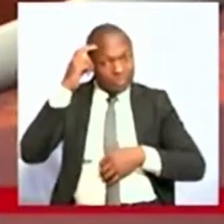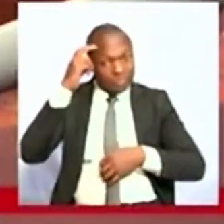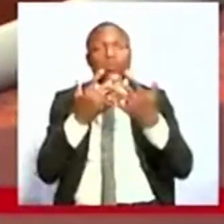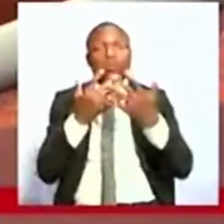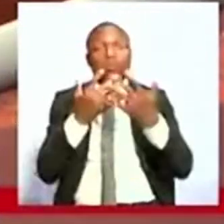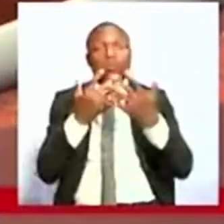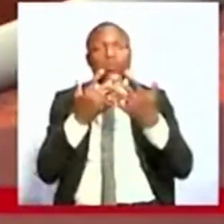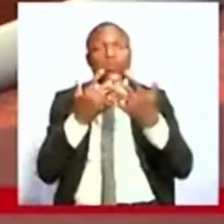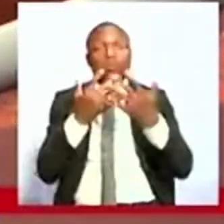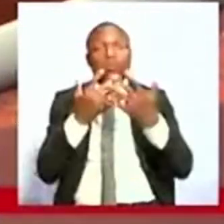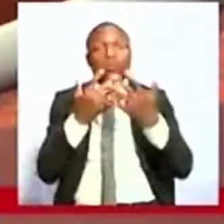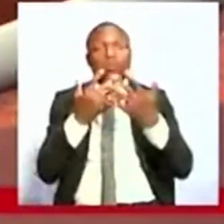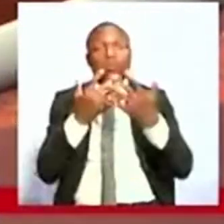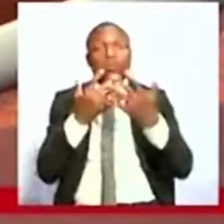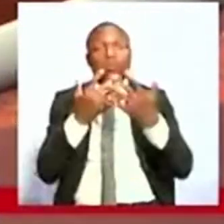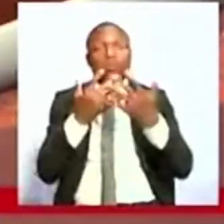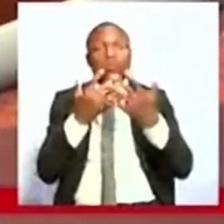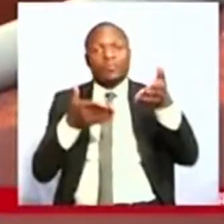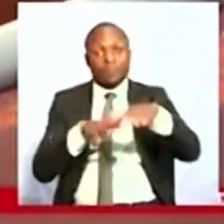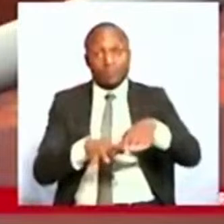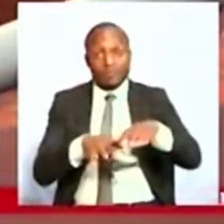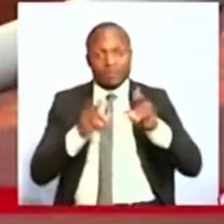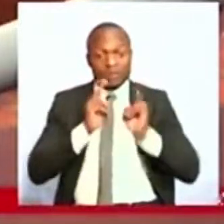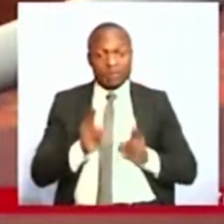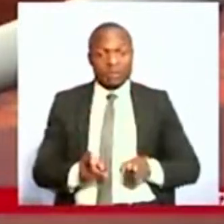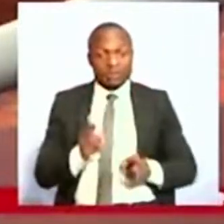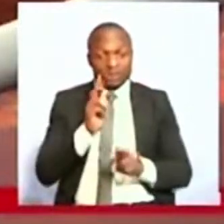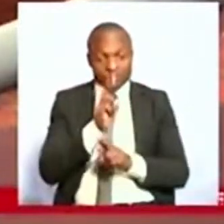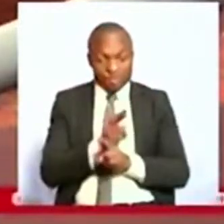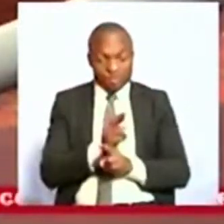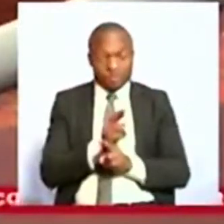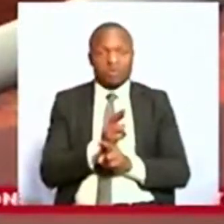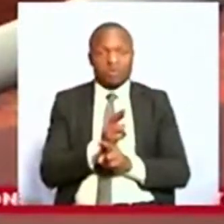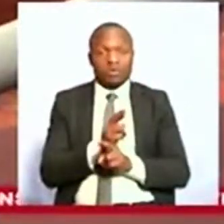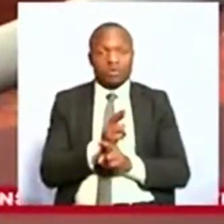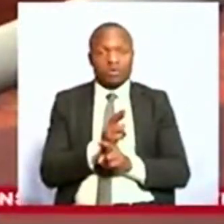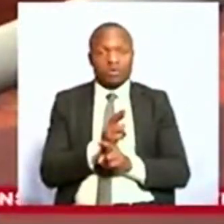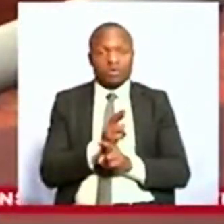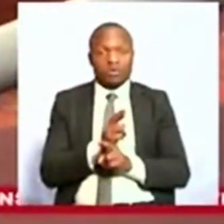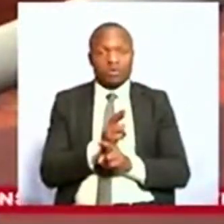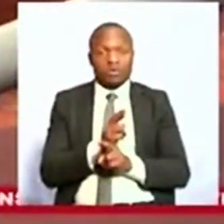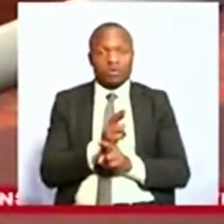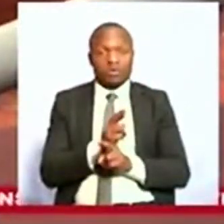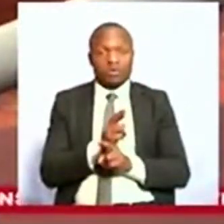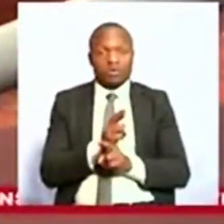Since the death row phenomenon relates to torture, the Human Rights Commission cited the Constitution of Zambia